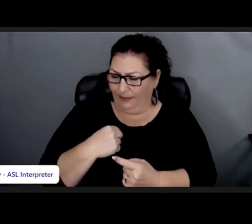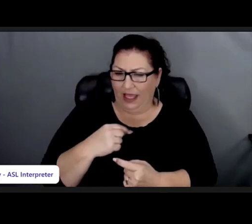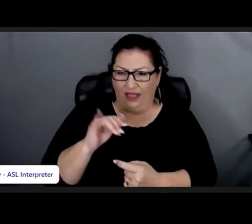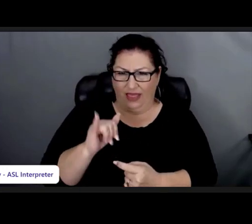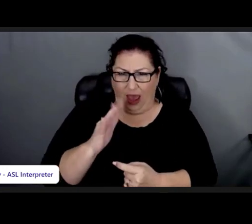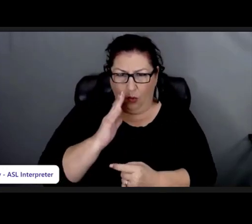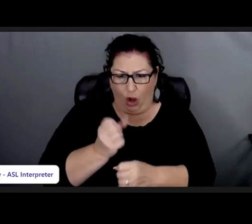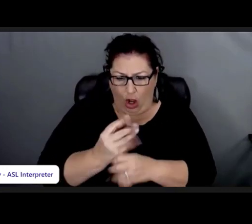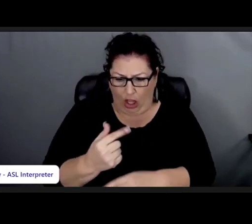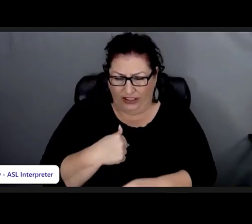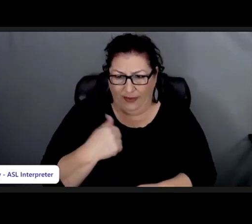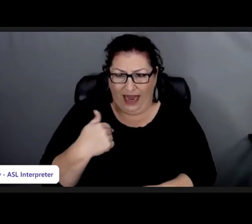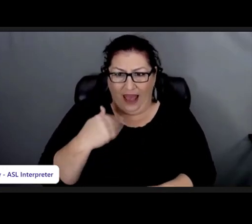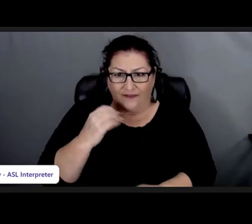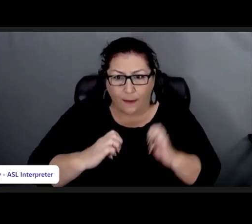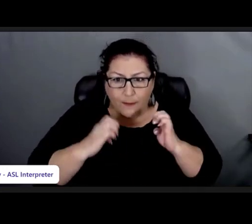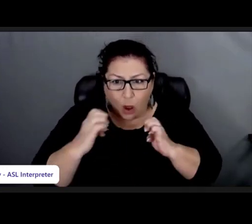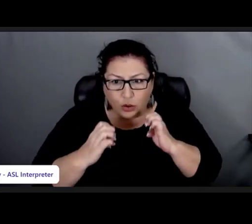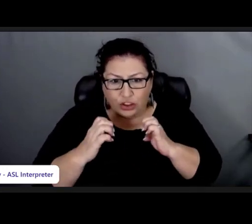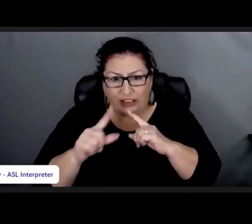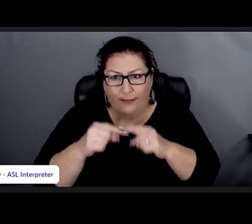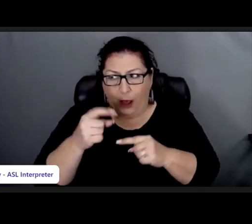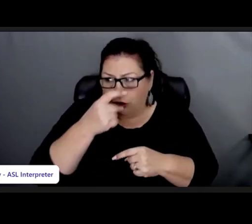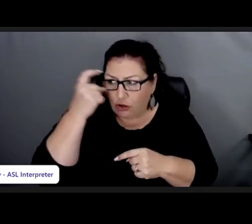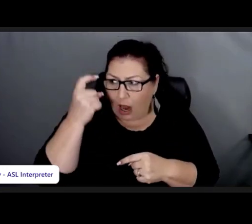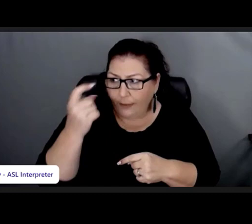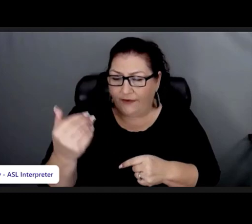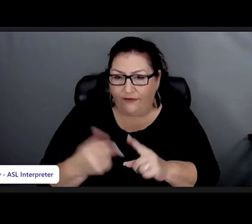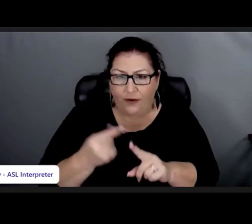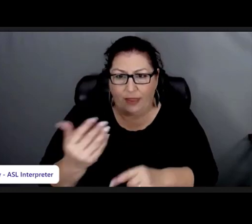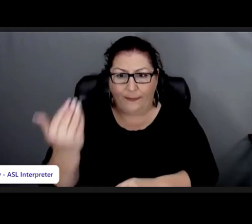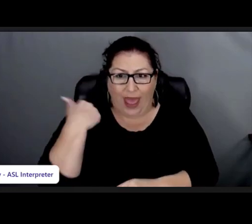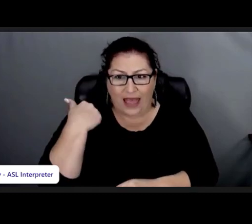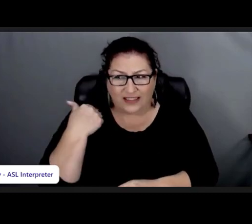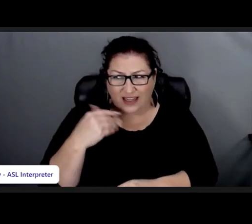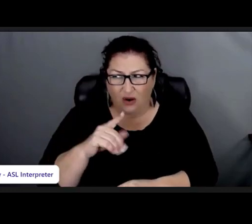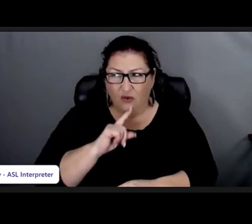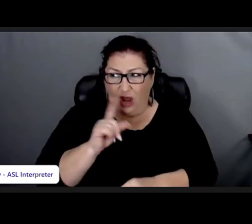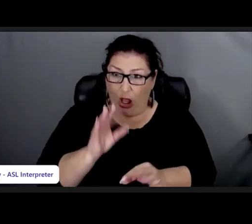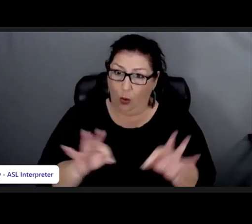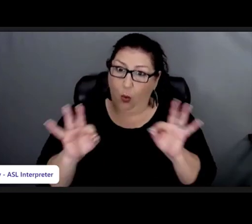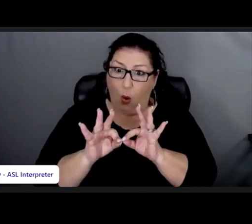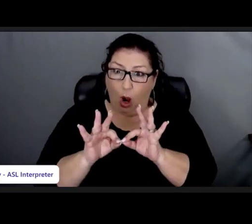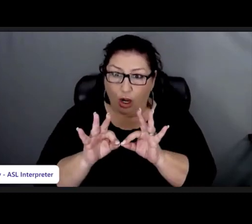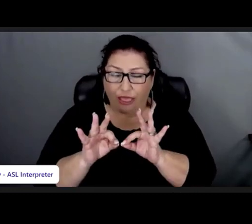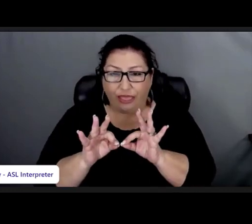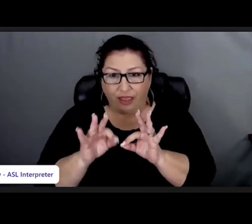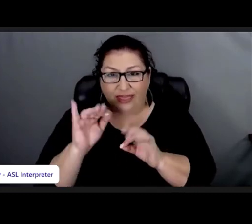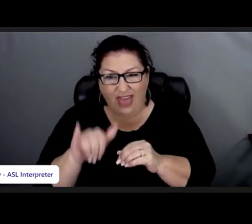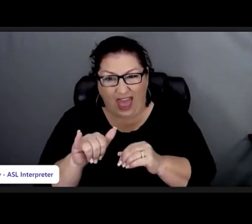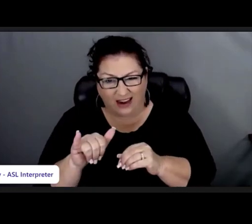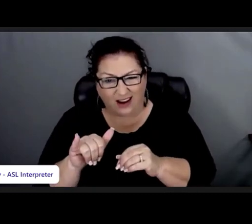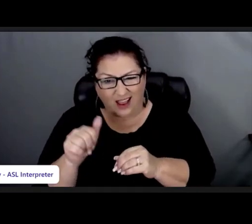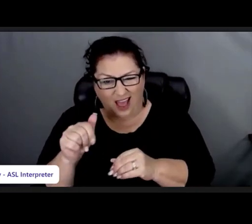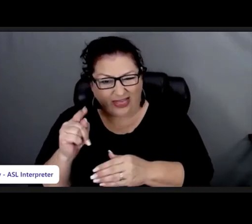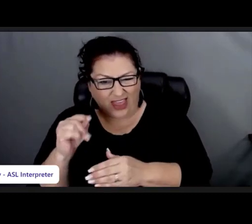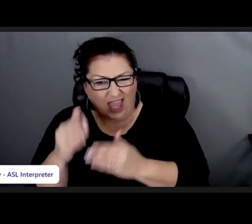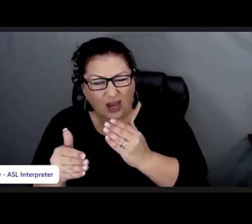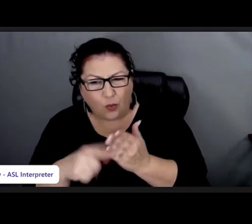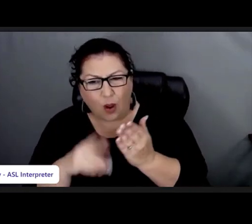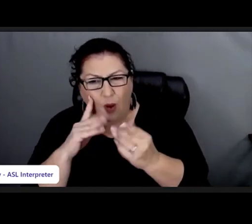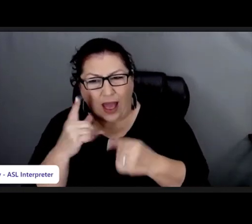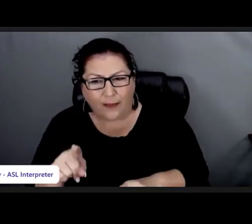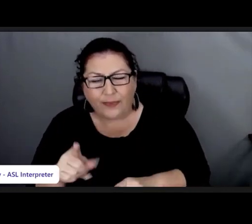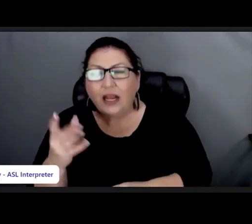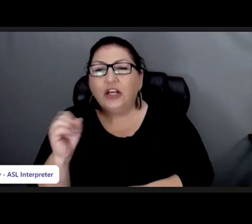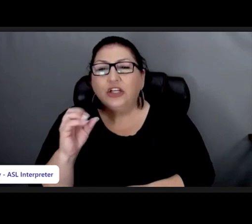have emotions around trauma that I've had, is it going to be worth that in the end? Like, what's going to happen? So I think we have to be